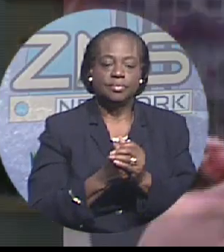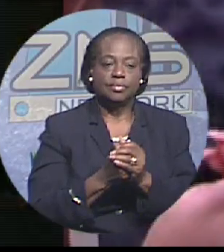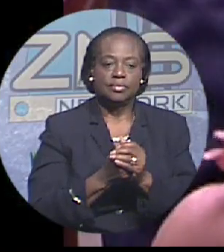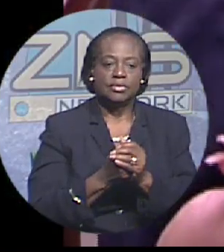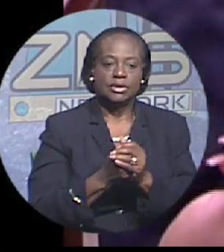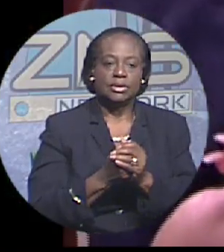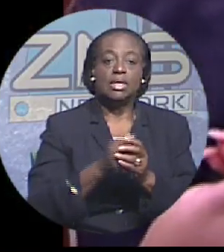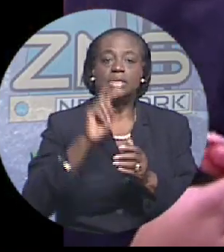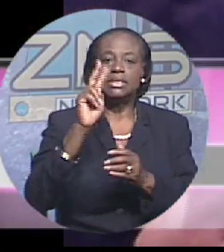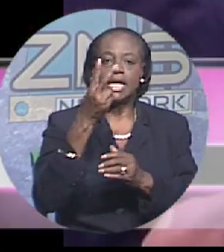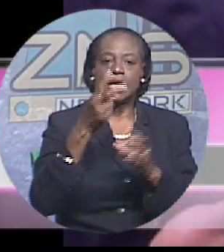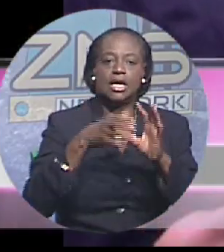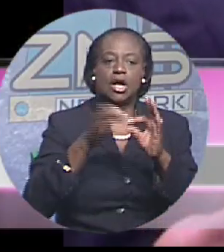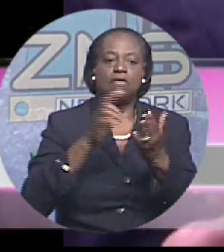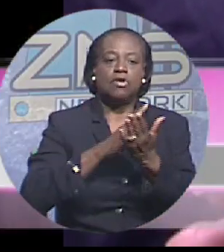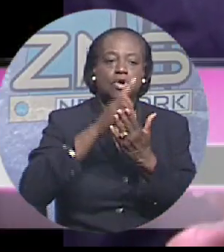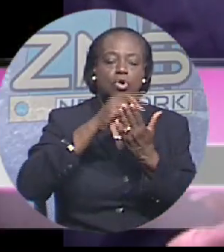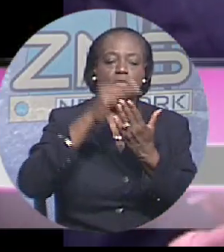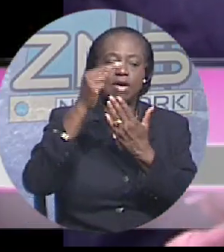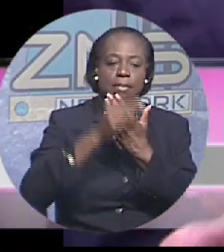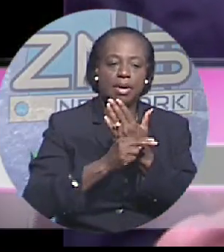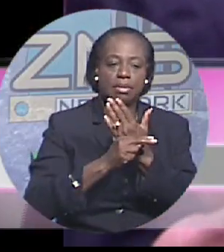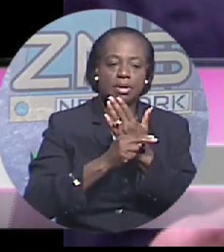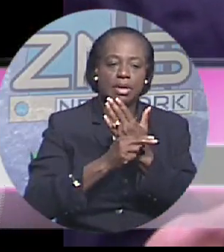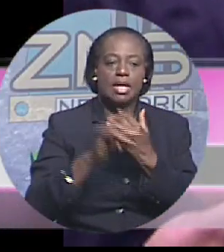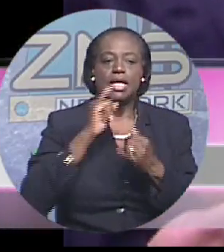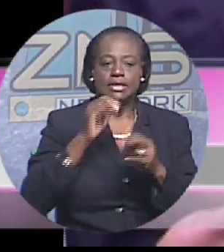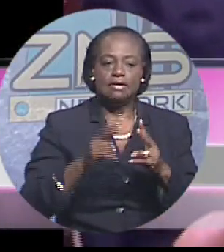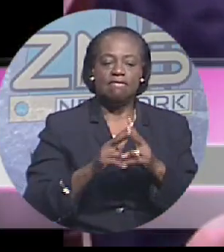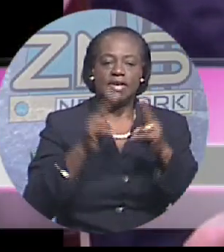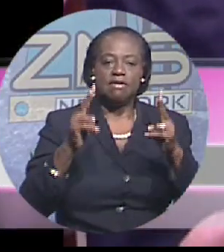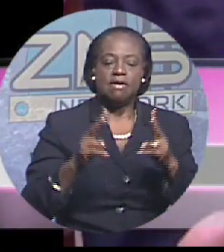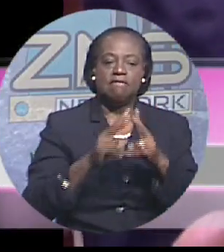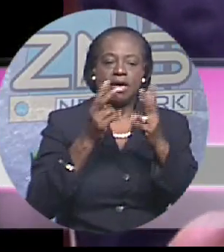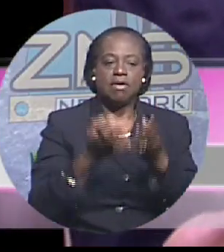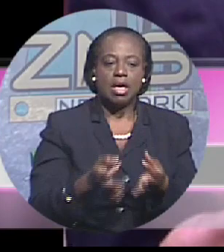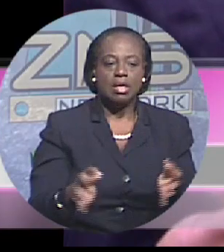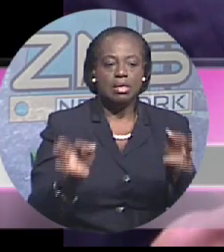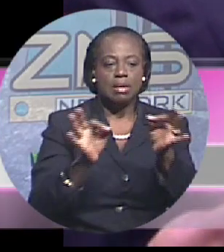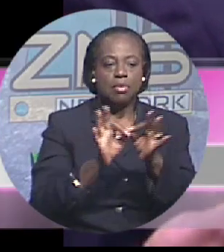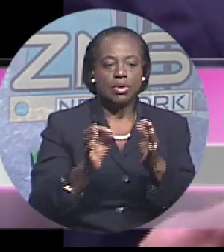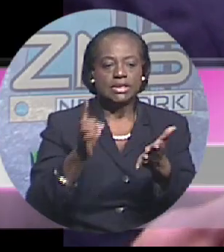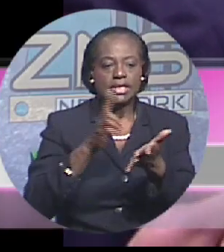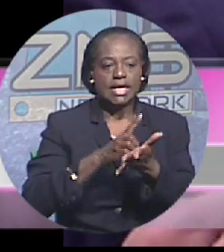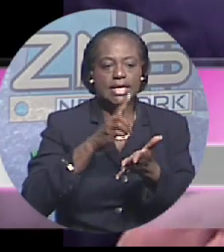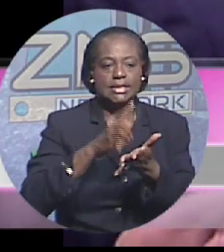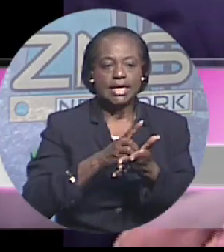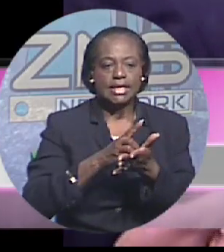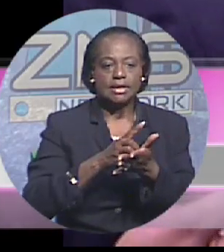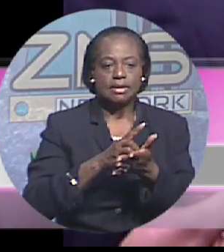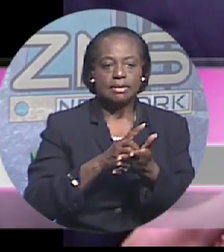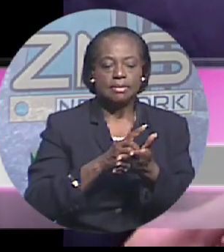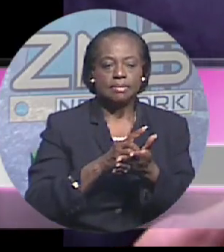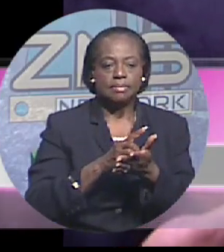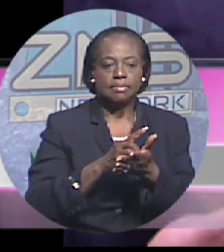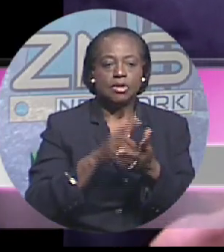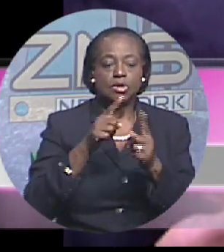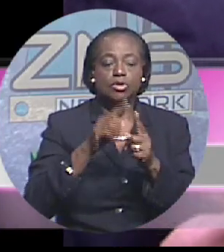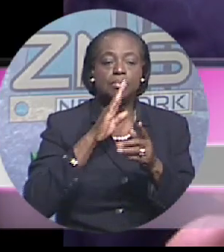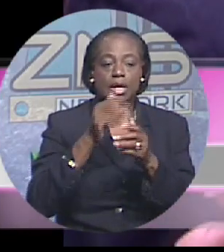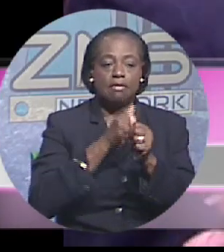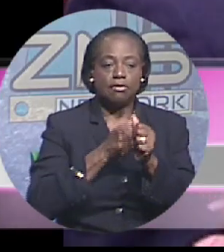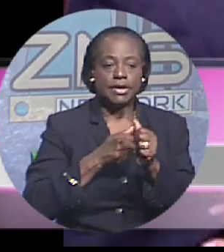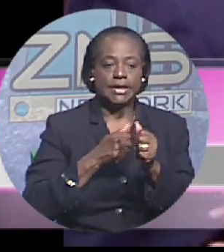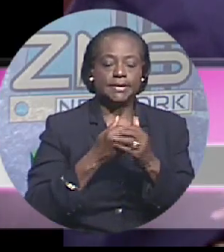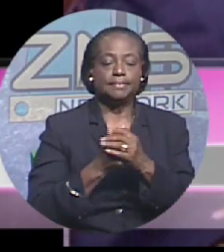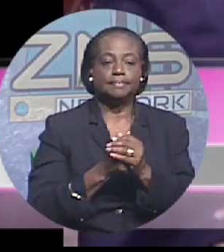The 2nd of November is a very, very important date to be avoided,